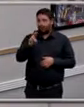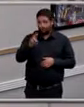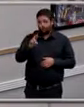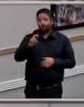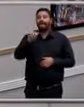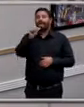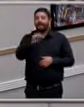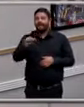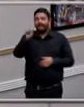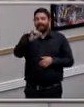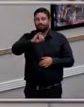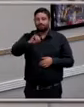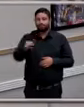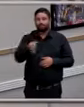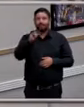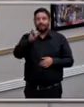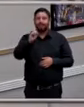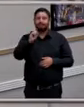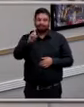pbaker@judsonISD.org.